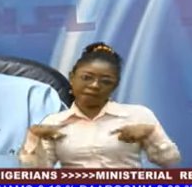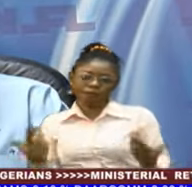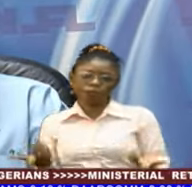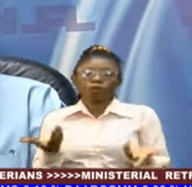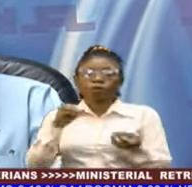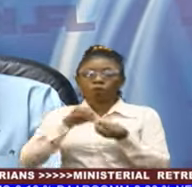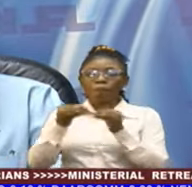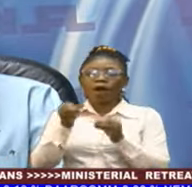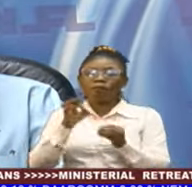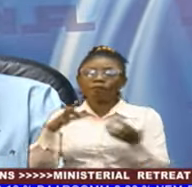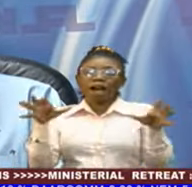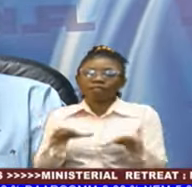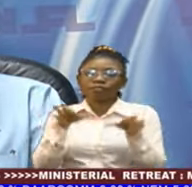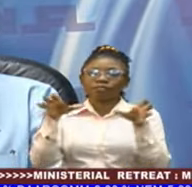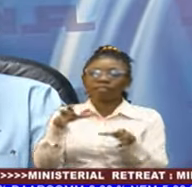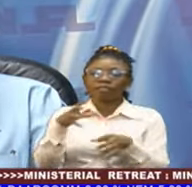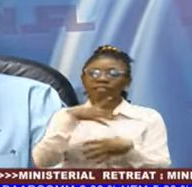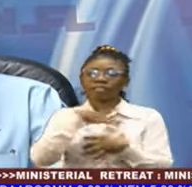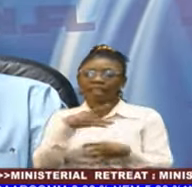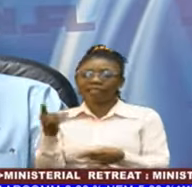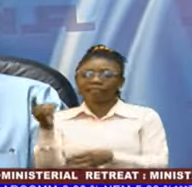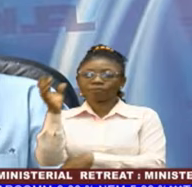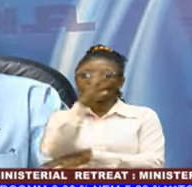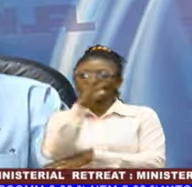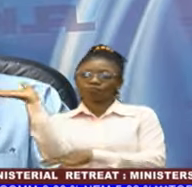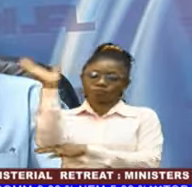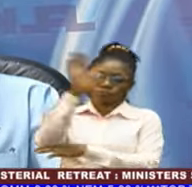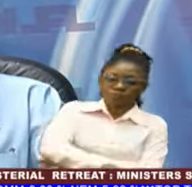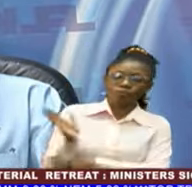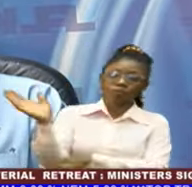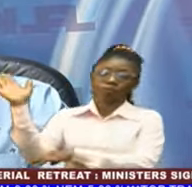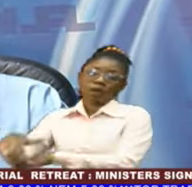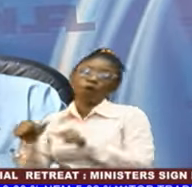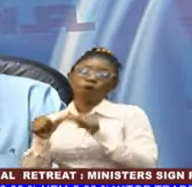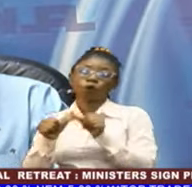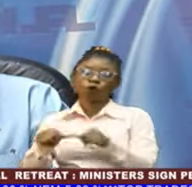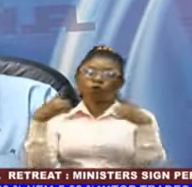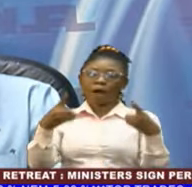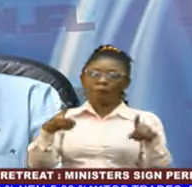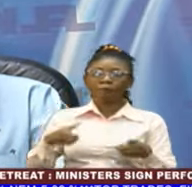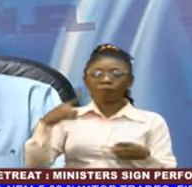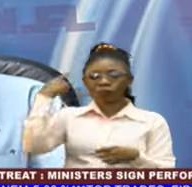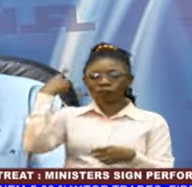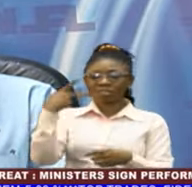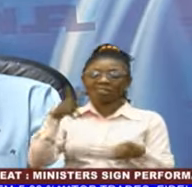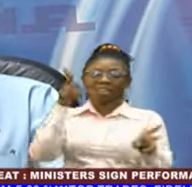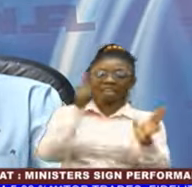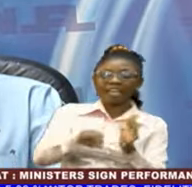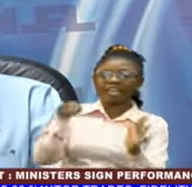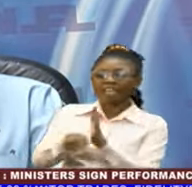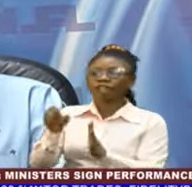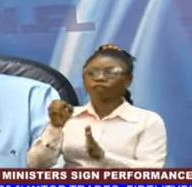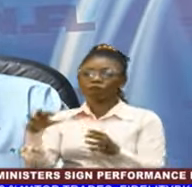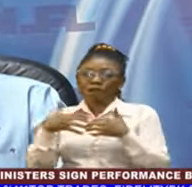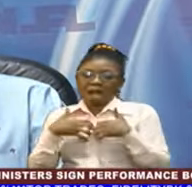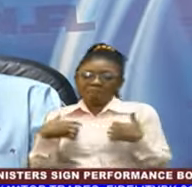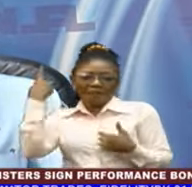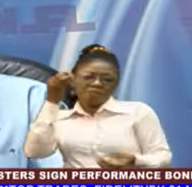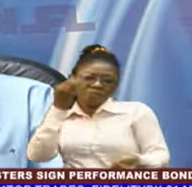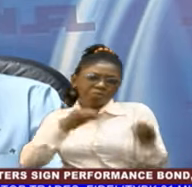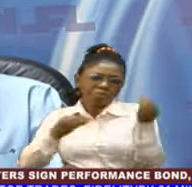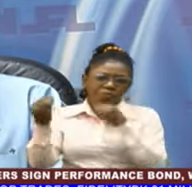like deforestation continue to happen. We see a kind of incessant killing of animals for food, and